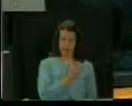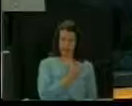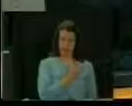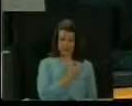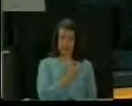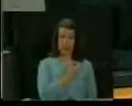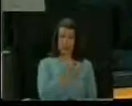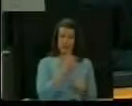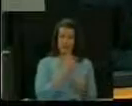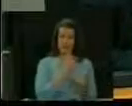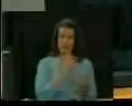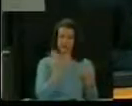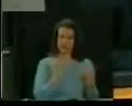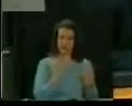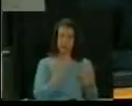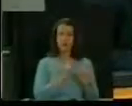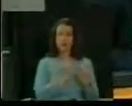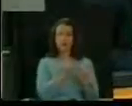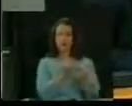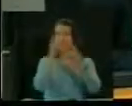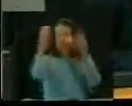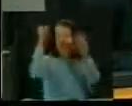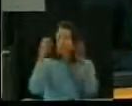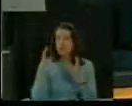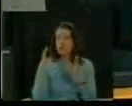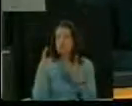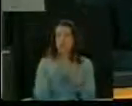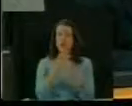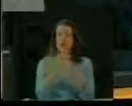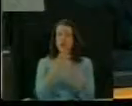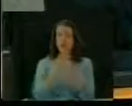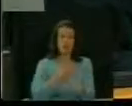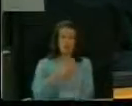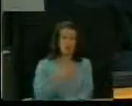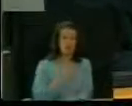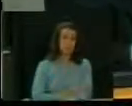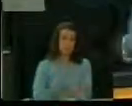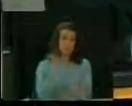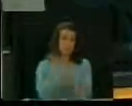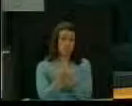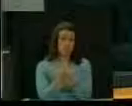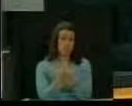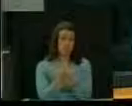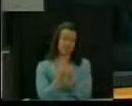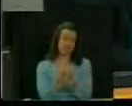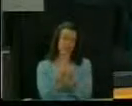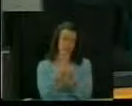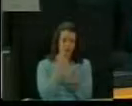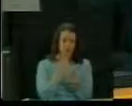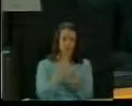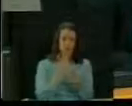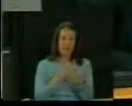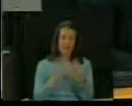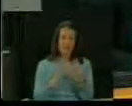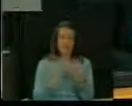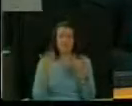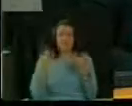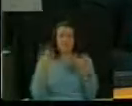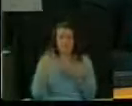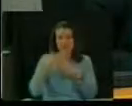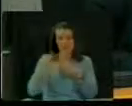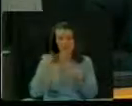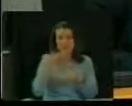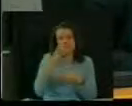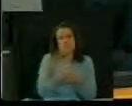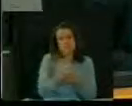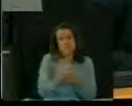us, the elected officials, but also teachers. I mean, my daughter didn't graduate, but she got out of the 4th grade last